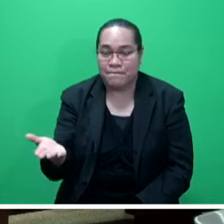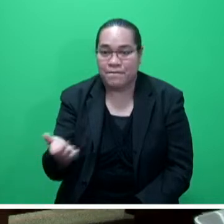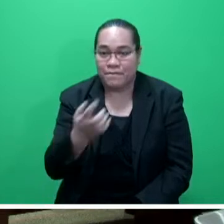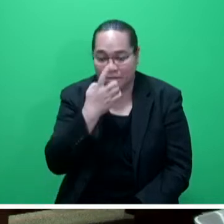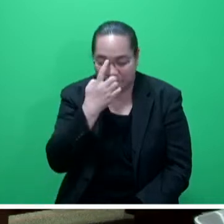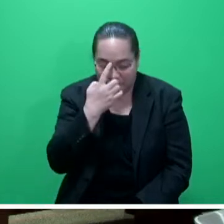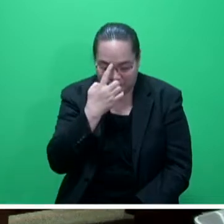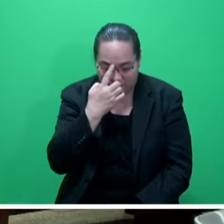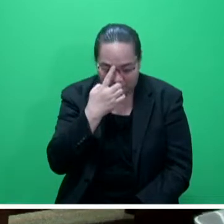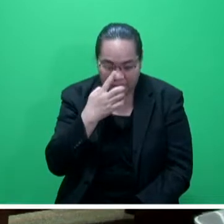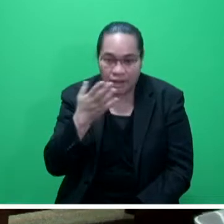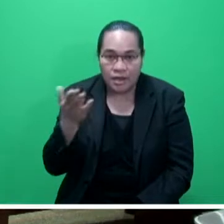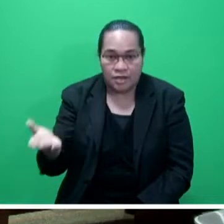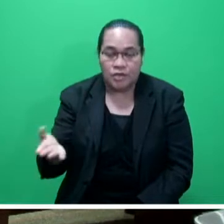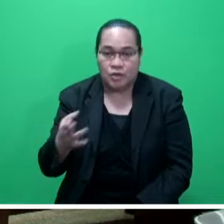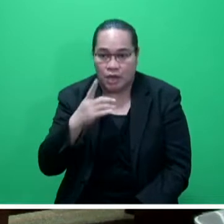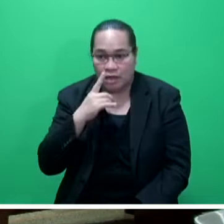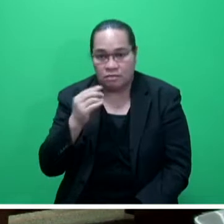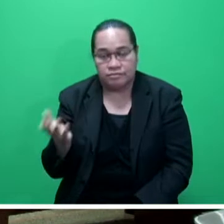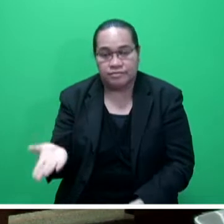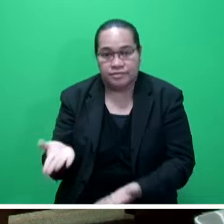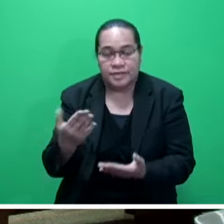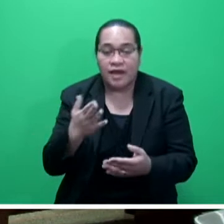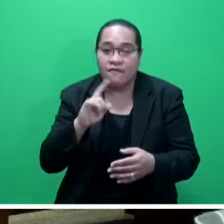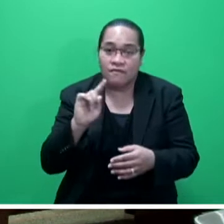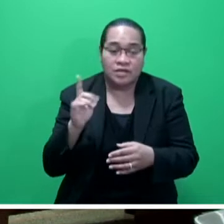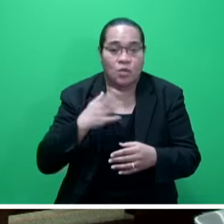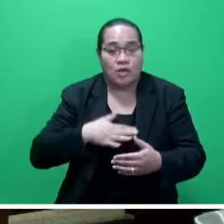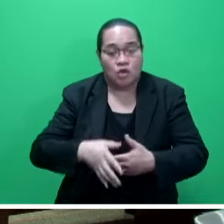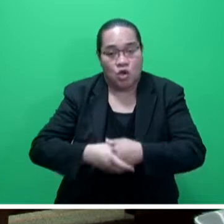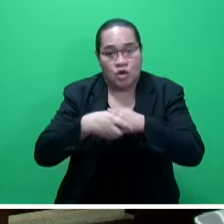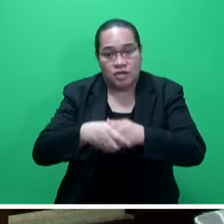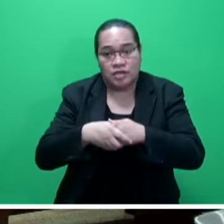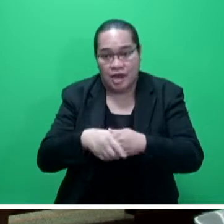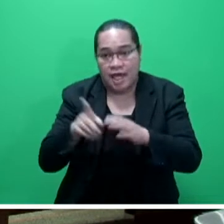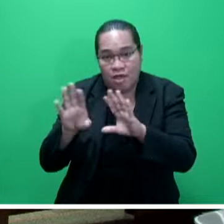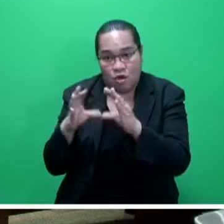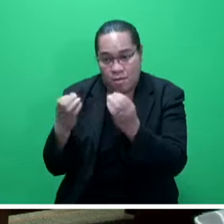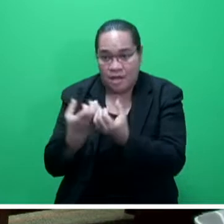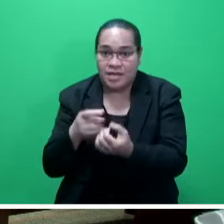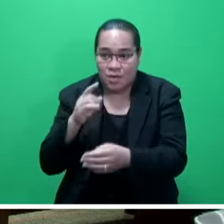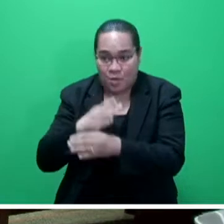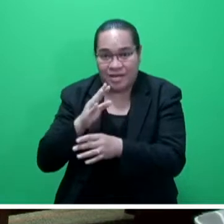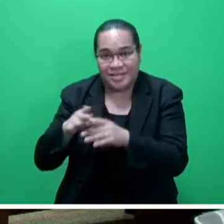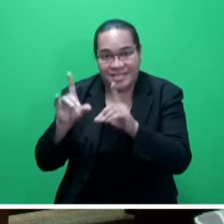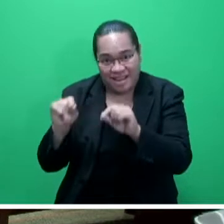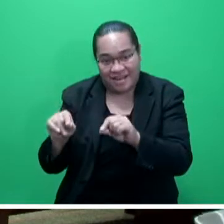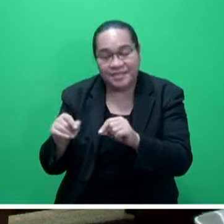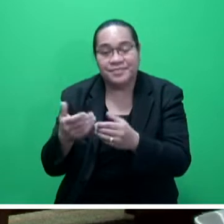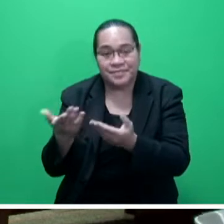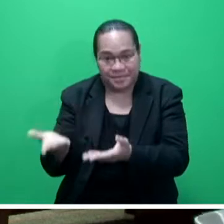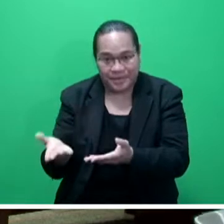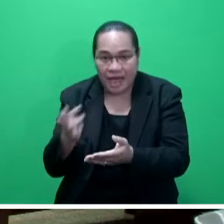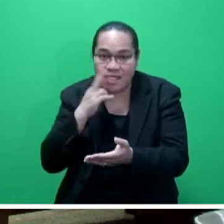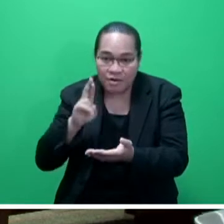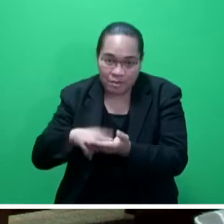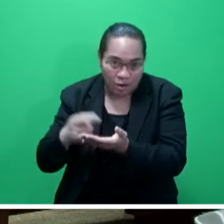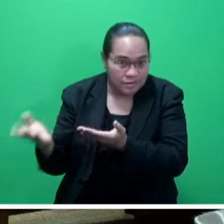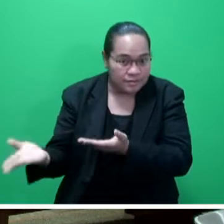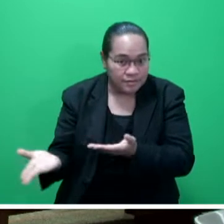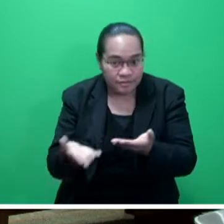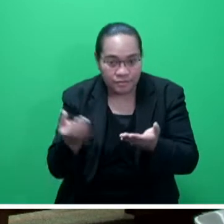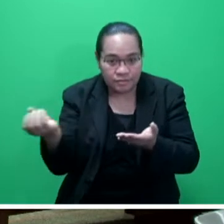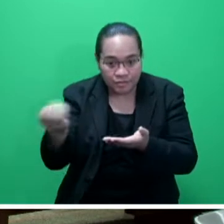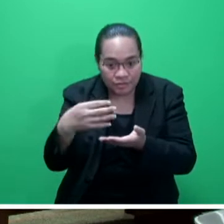Thank you, Mr. Speaker, sir. First of all, I'd like to congratulate the committee for the work that it has done and the report that it has put together